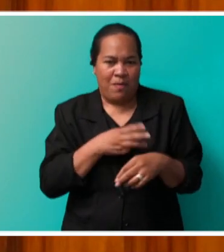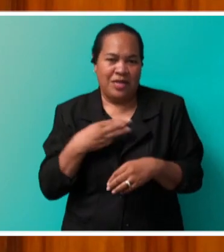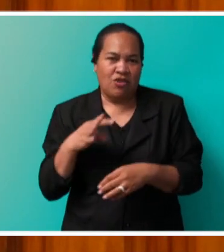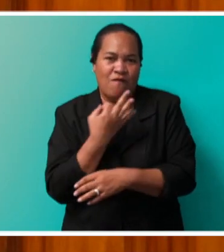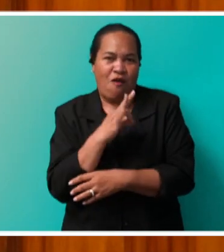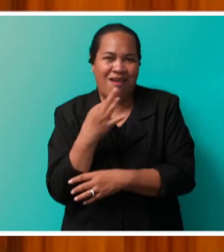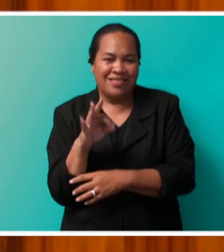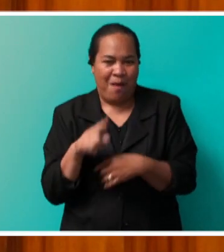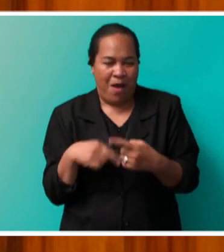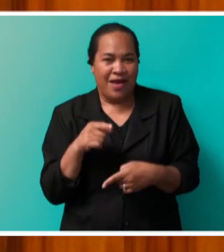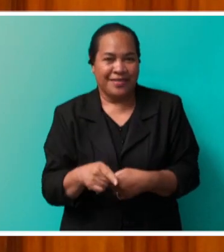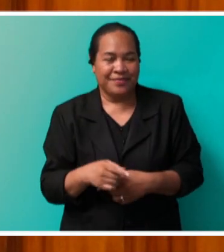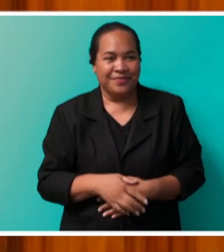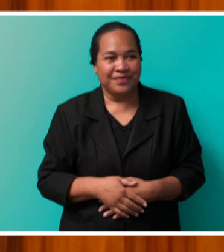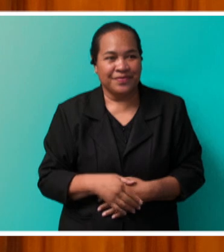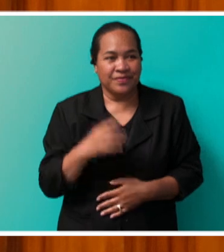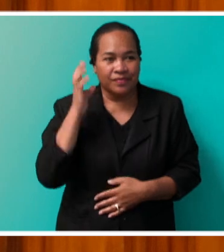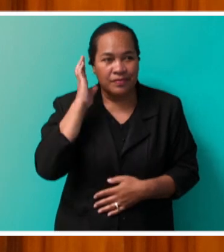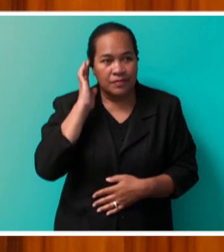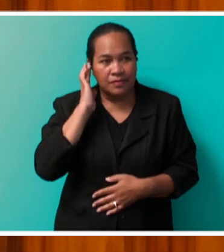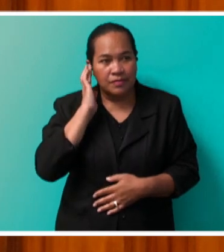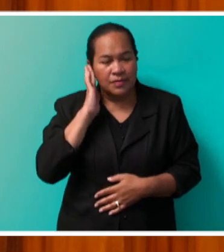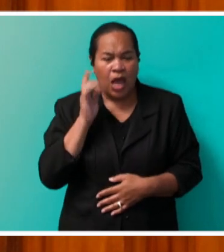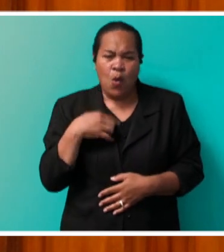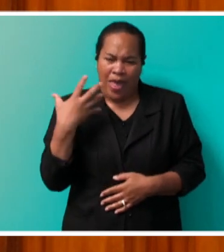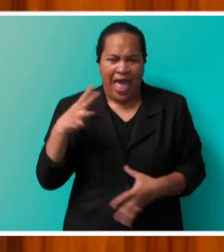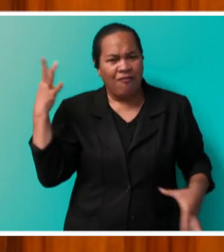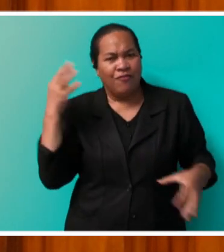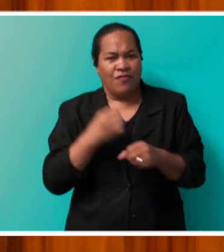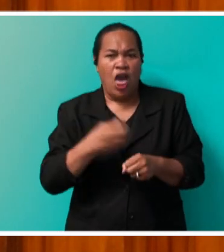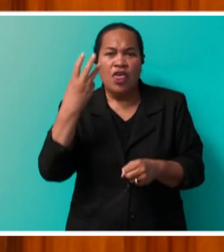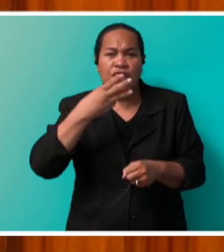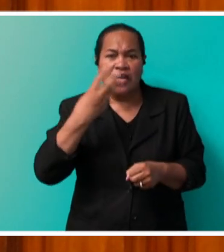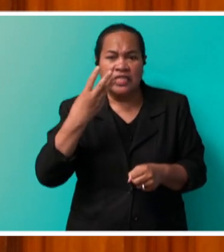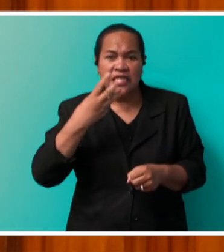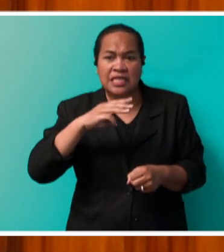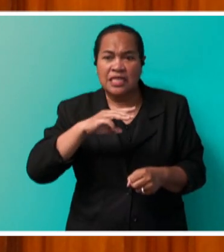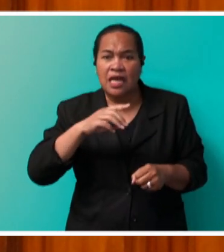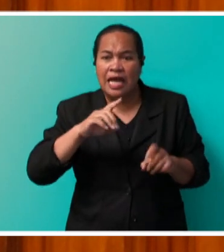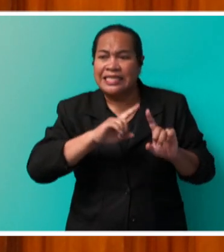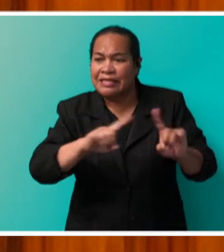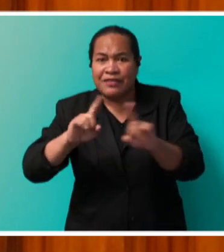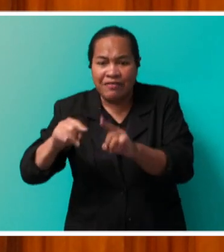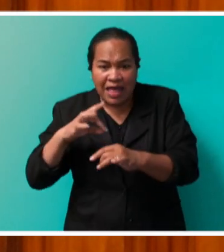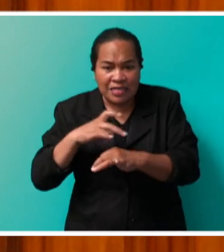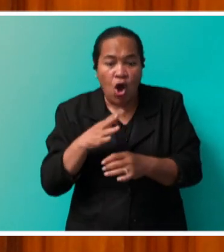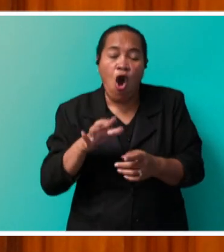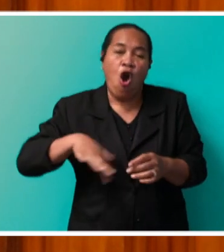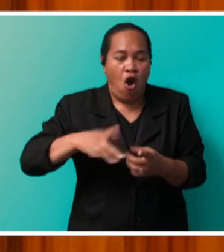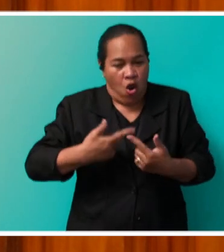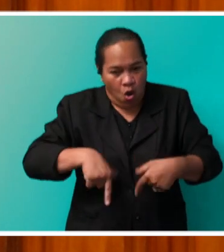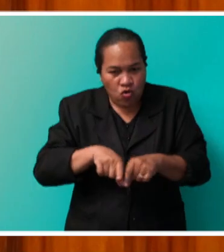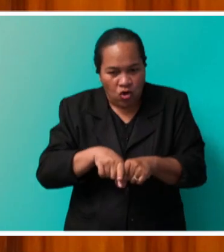regard. Honorable Speaker, we have a total of 13 species of termites, which are all local or